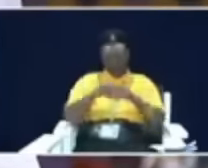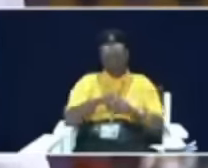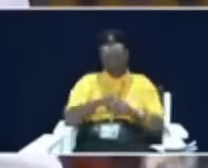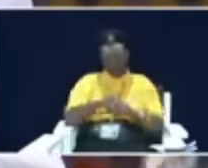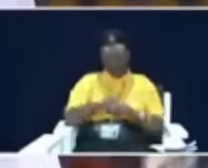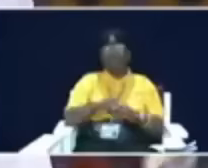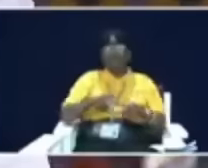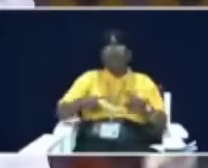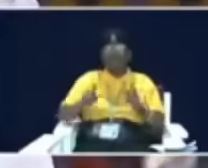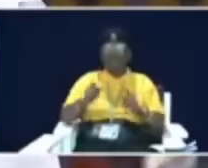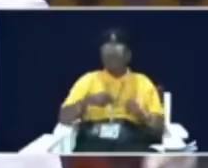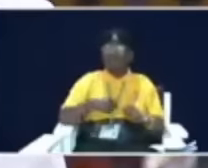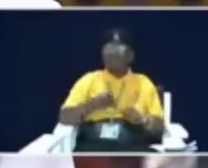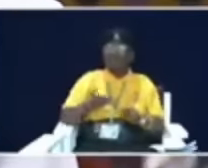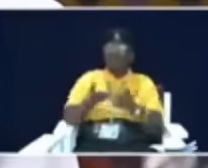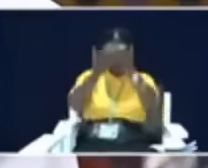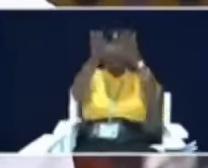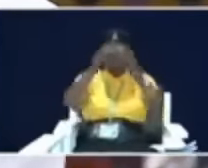Let me present my champion.